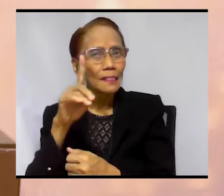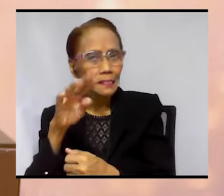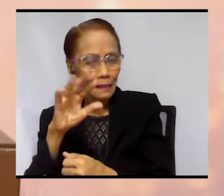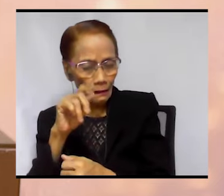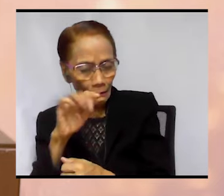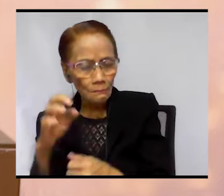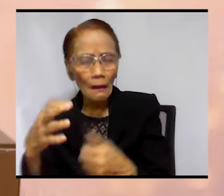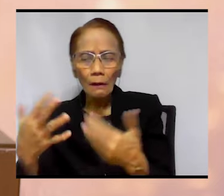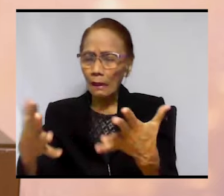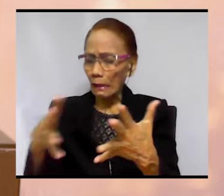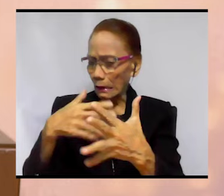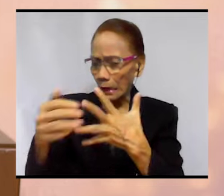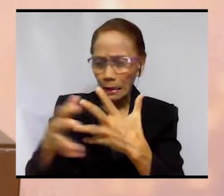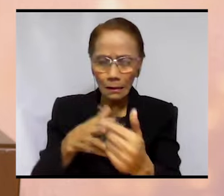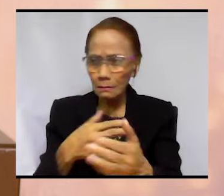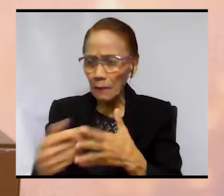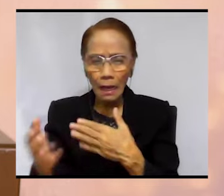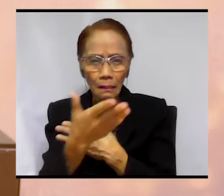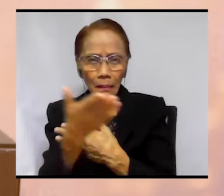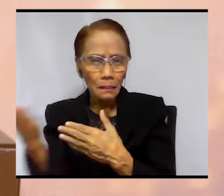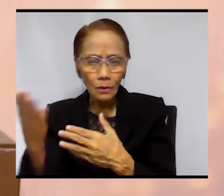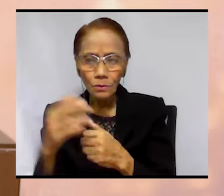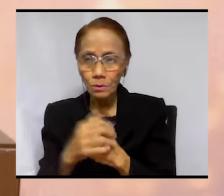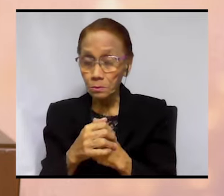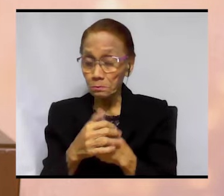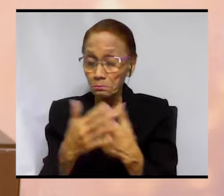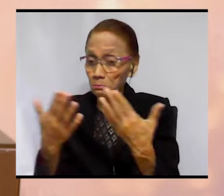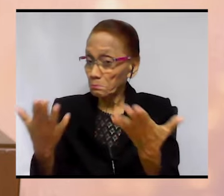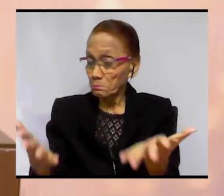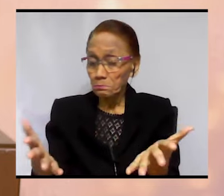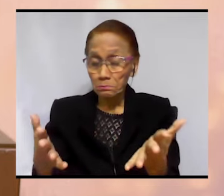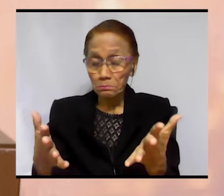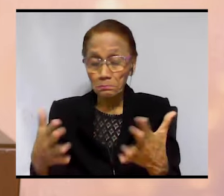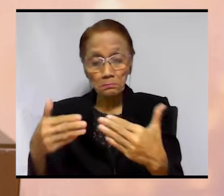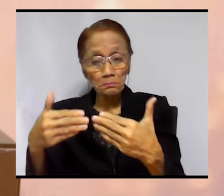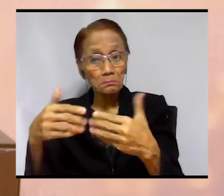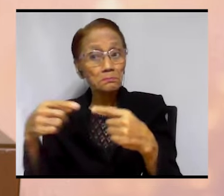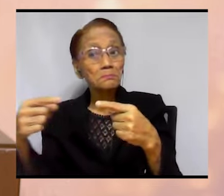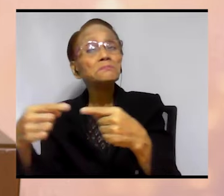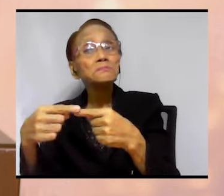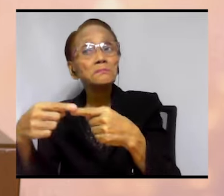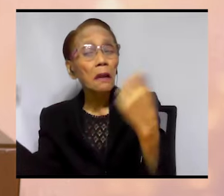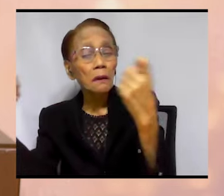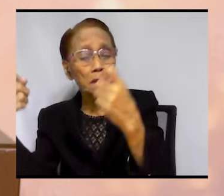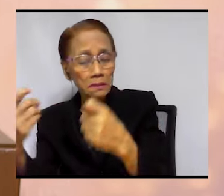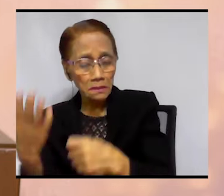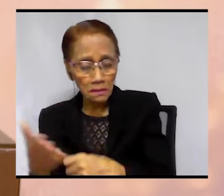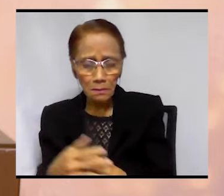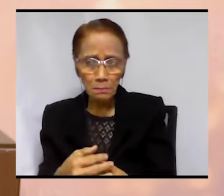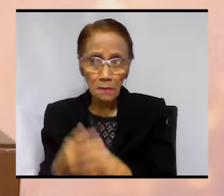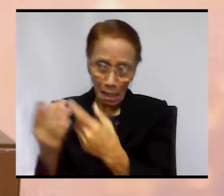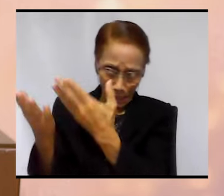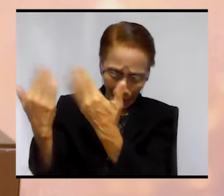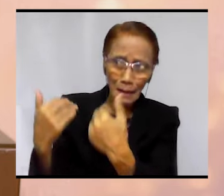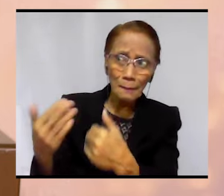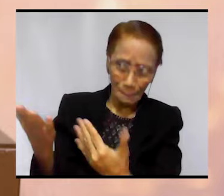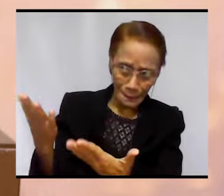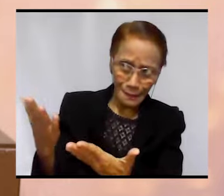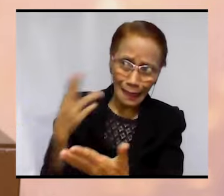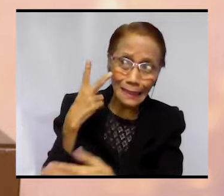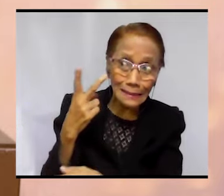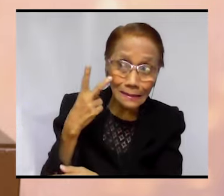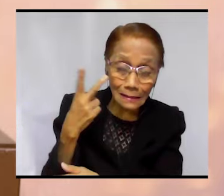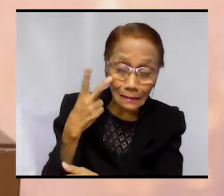he dares even those who are contrary to him, come, let us see